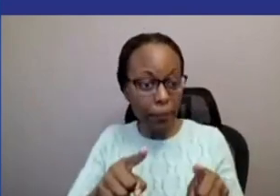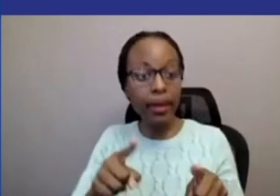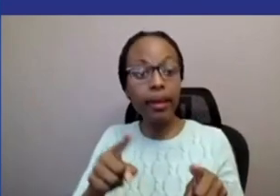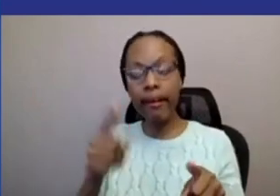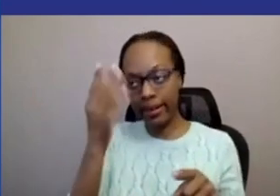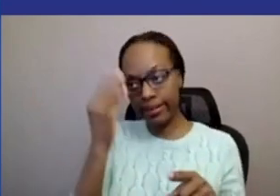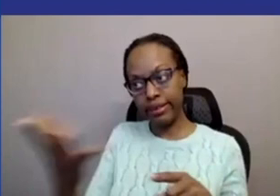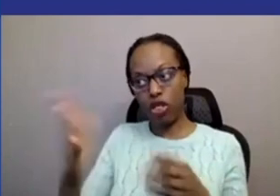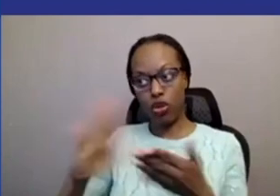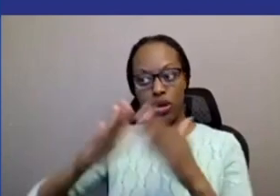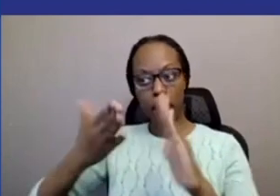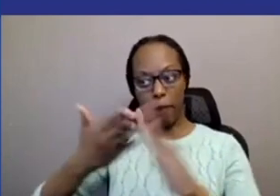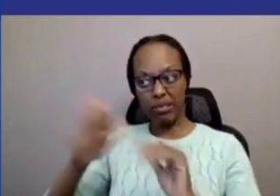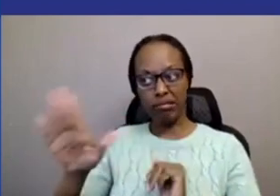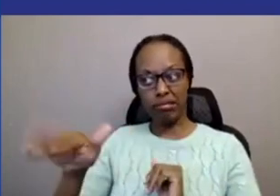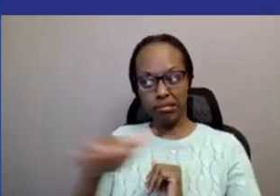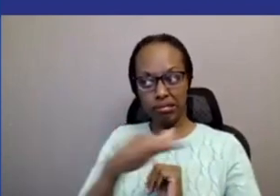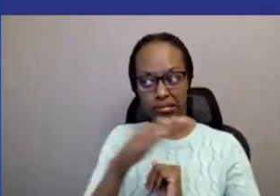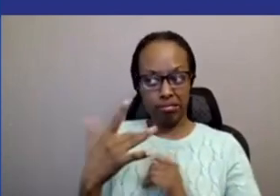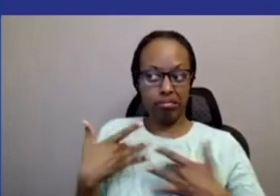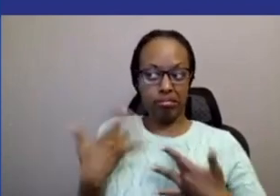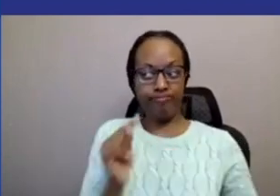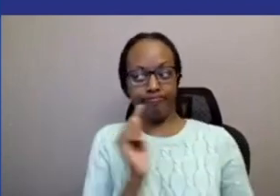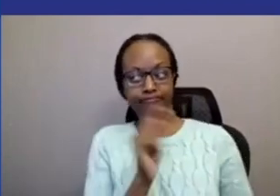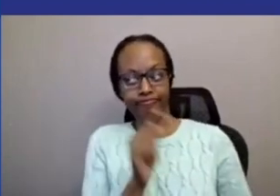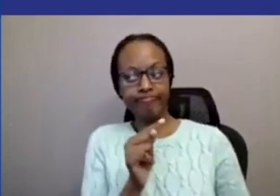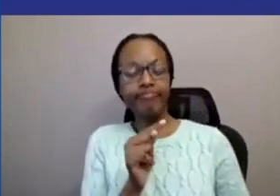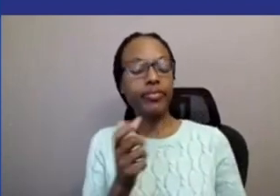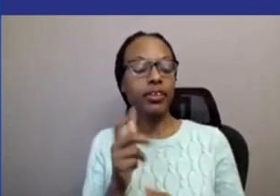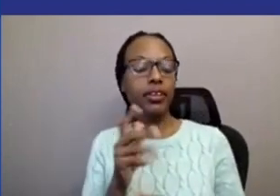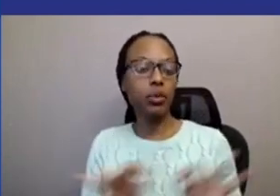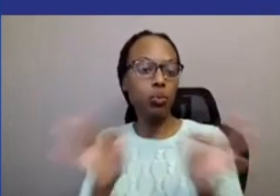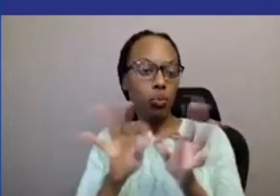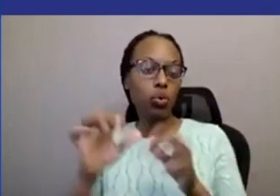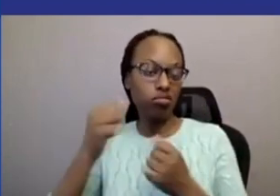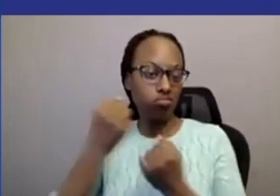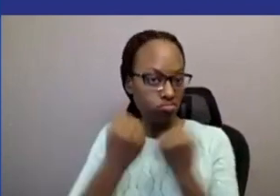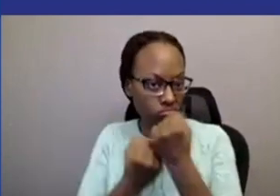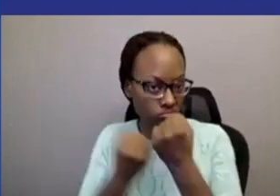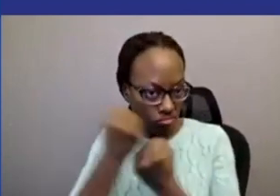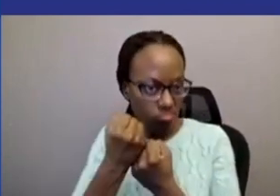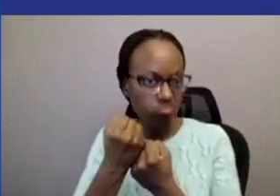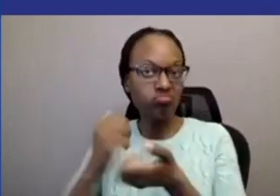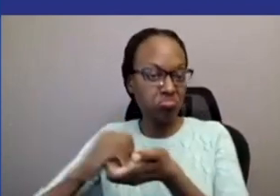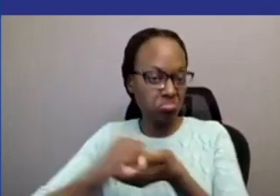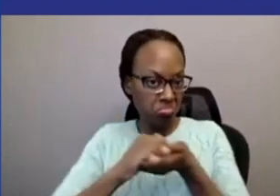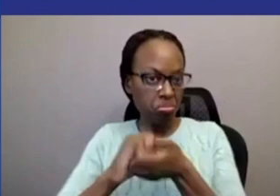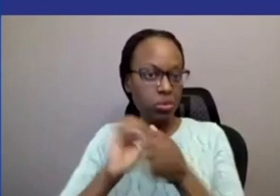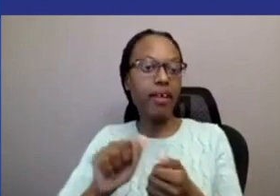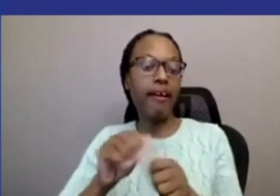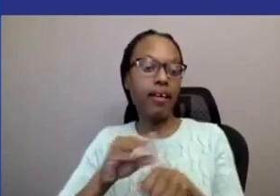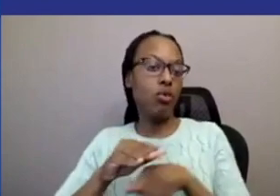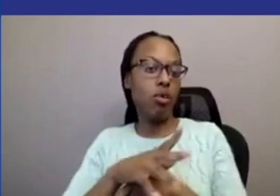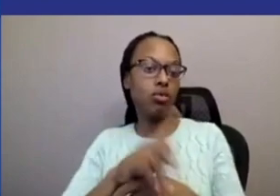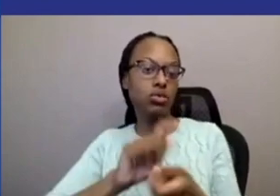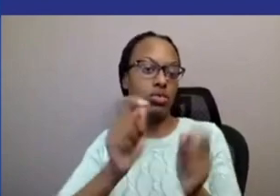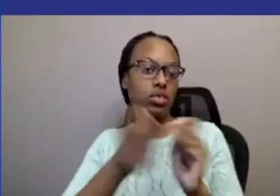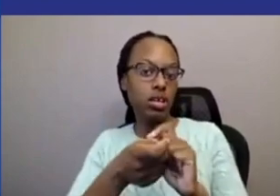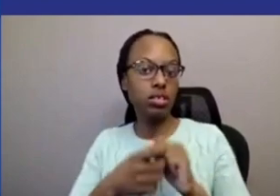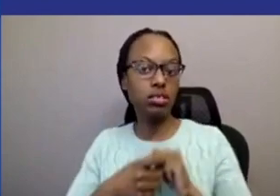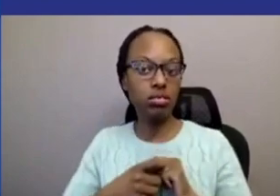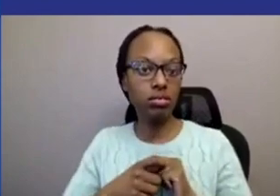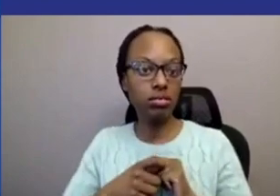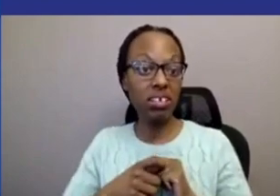them know what's coming down the pipe and stick together so that you can make change. And I think that's